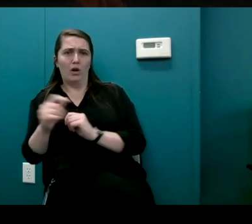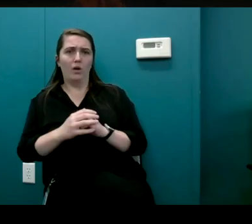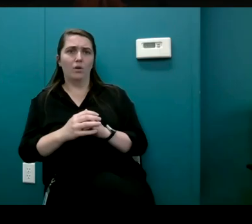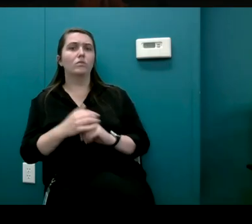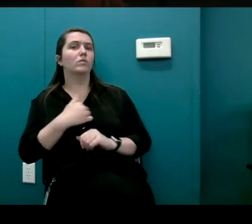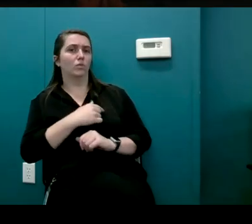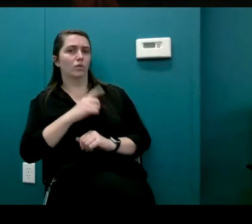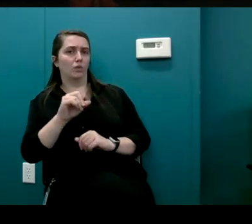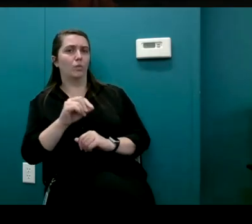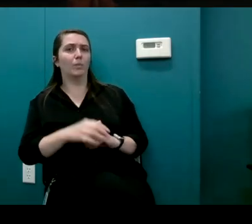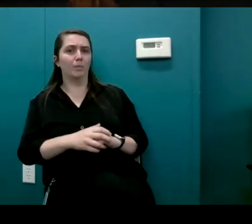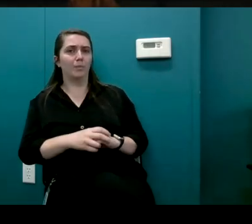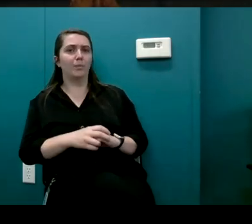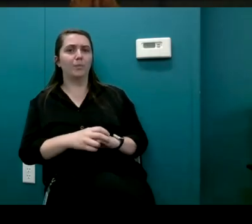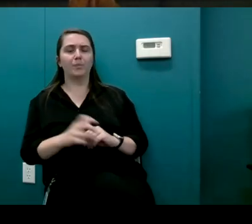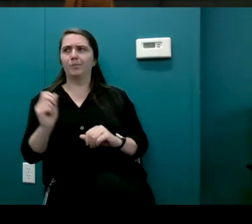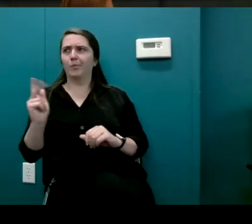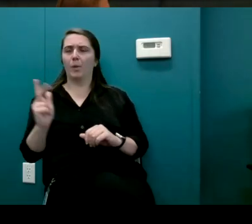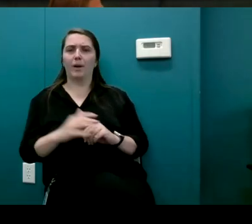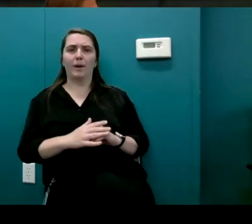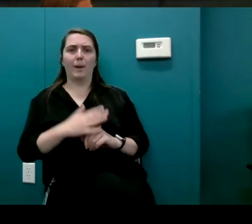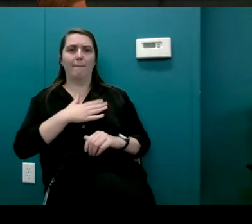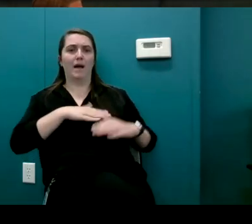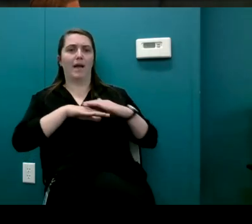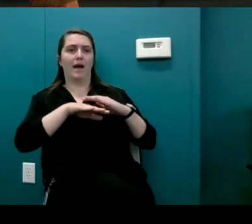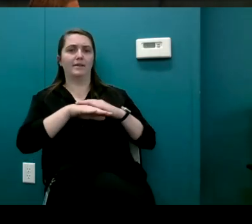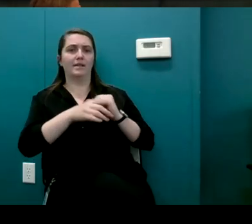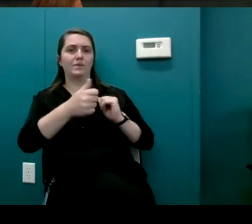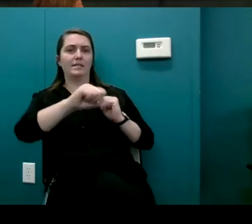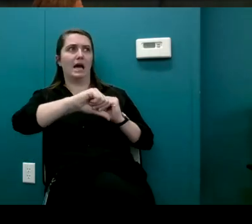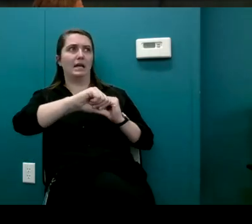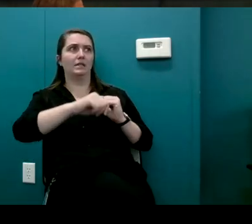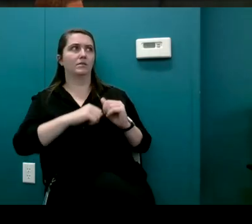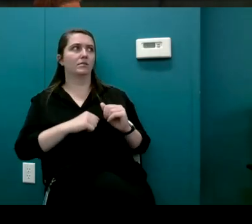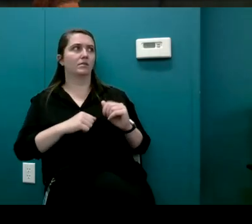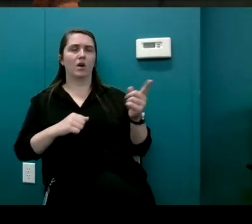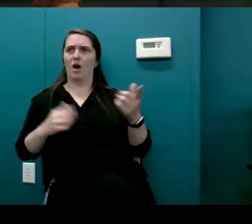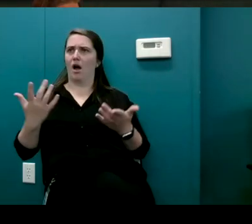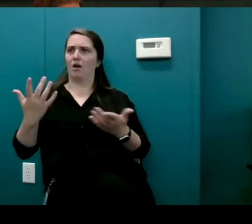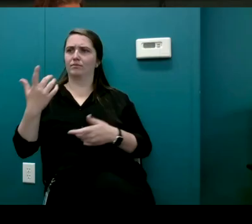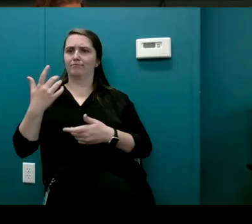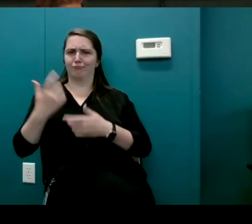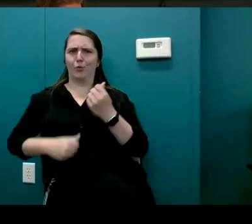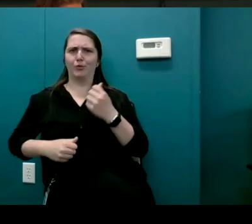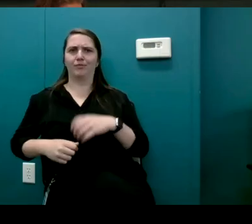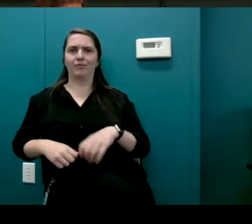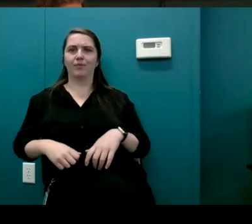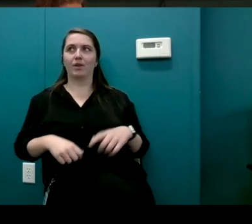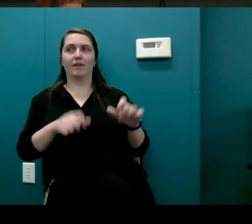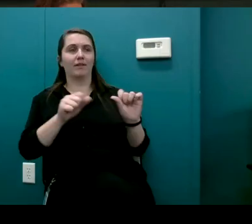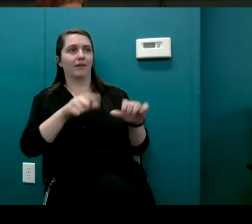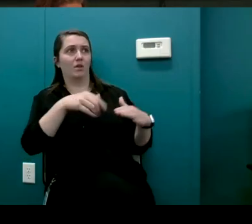do. Okay, My access was denied. Rude. through the